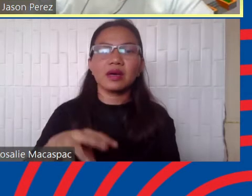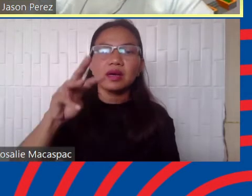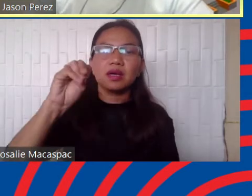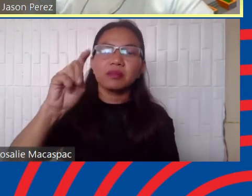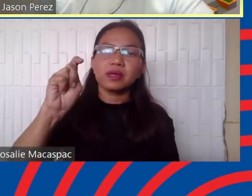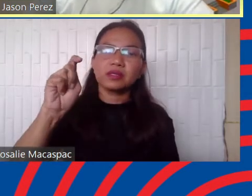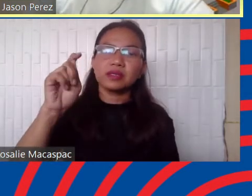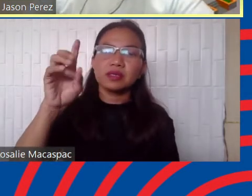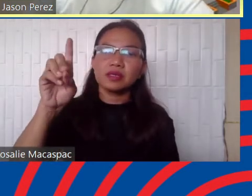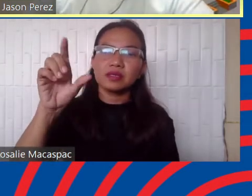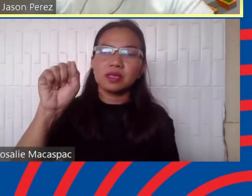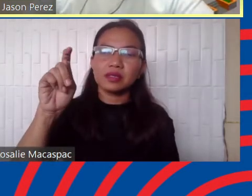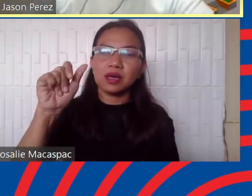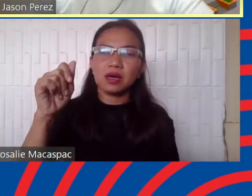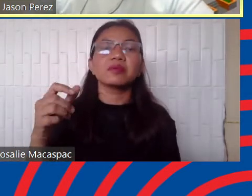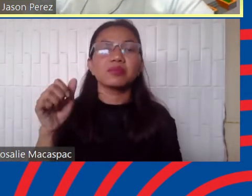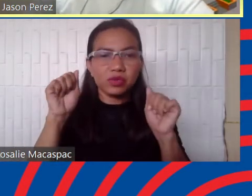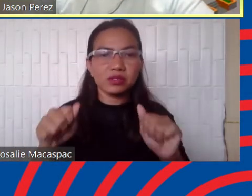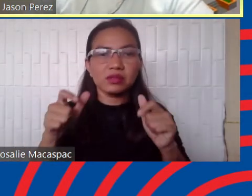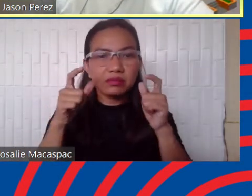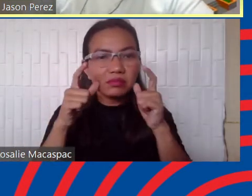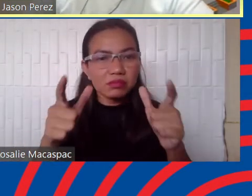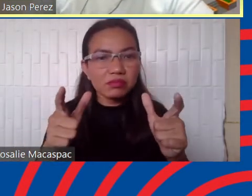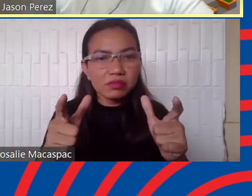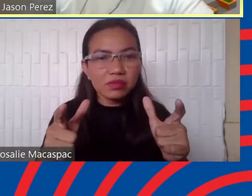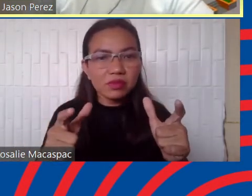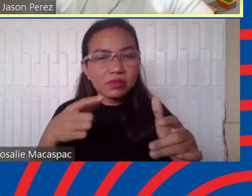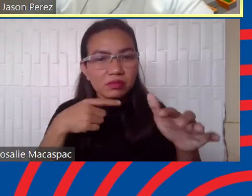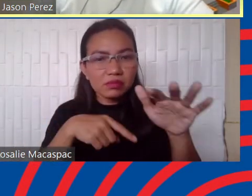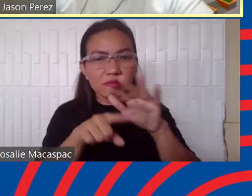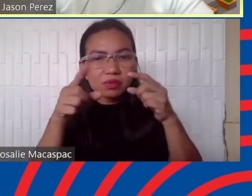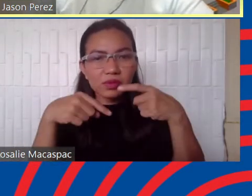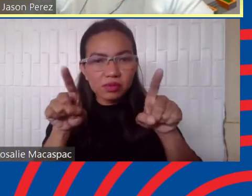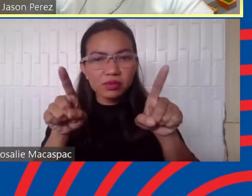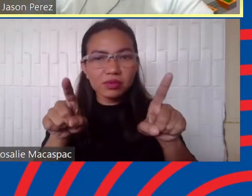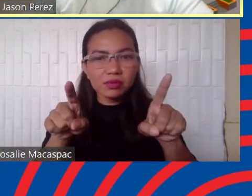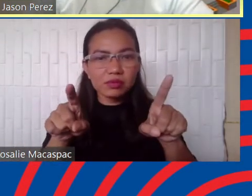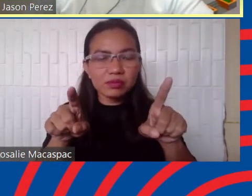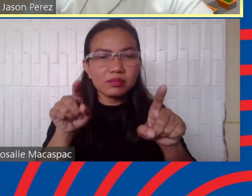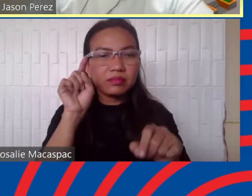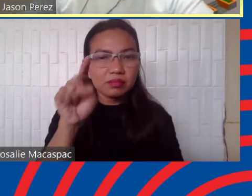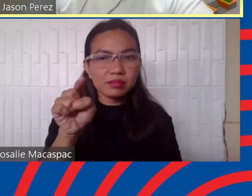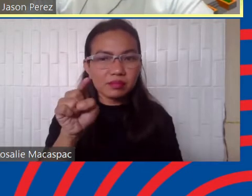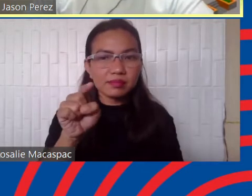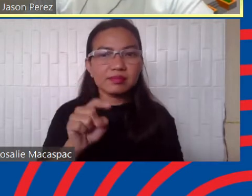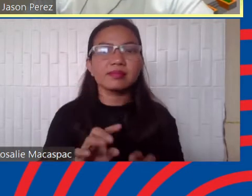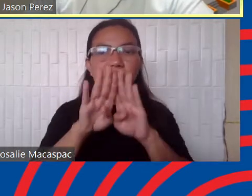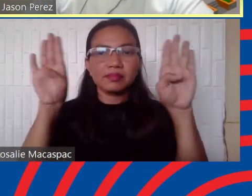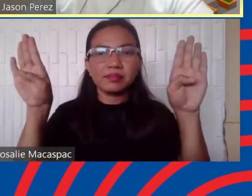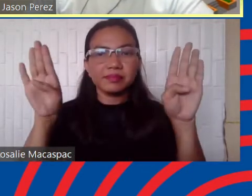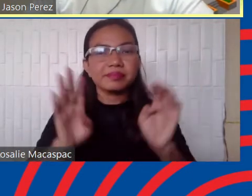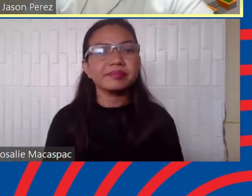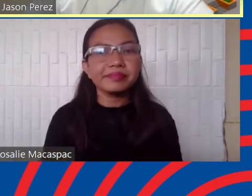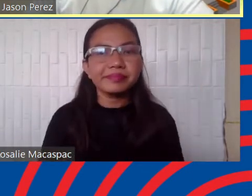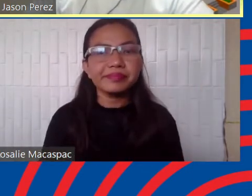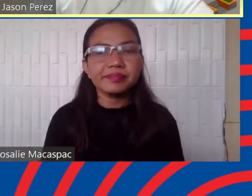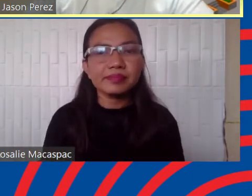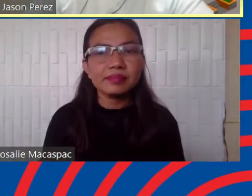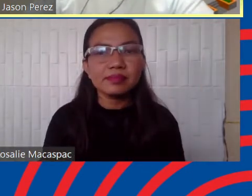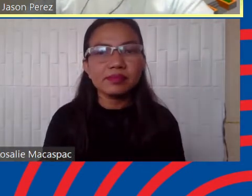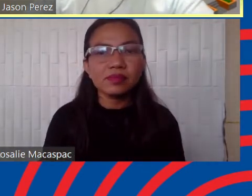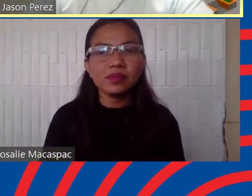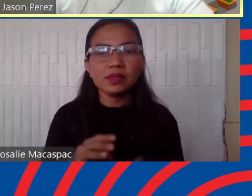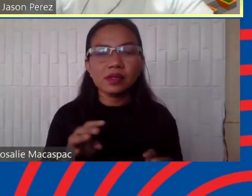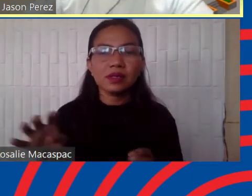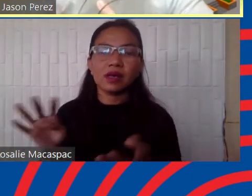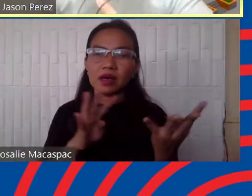one. And then if you go to their website, ayun, you can see that they also upload